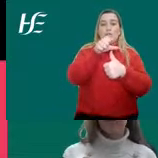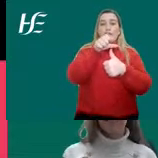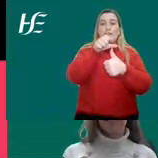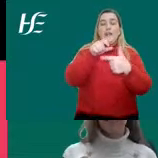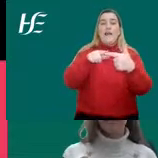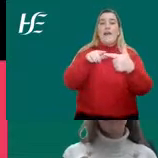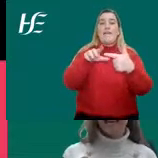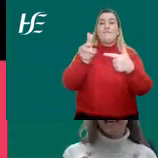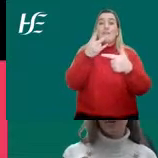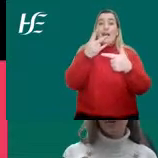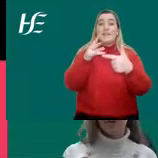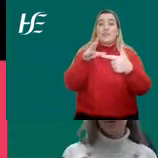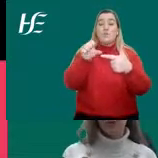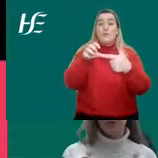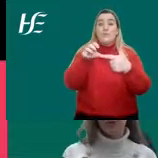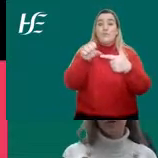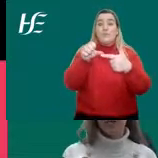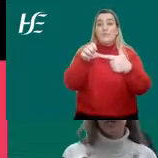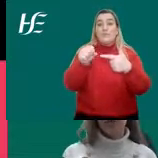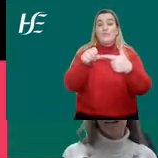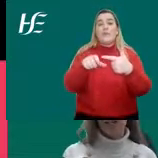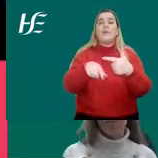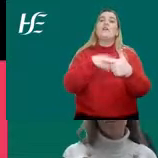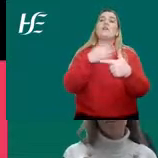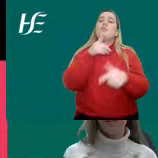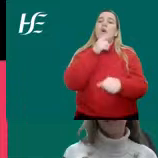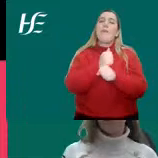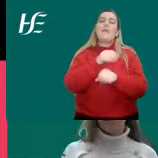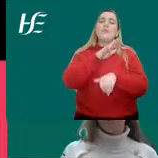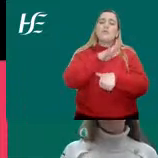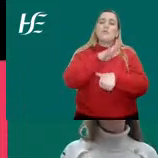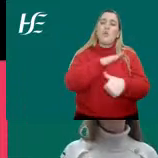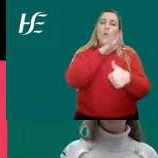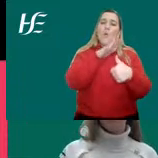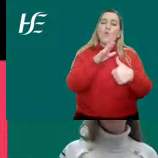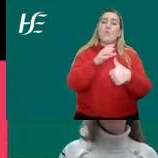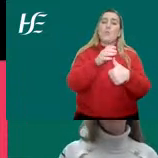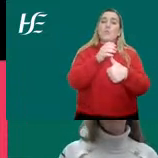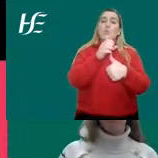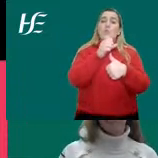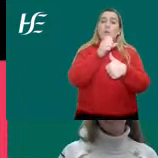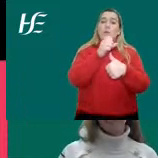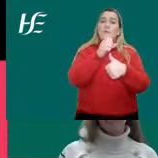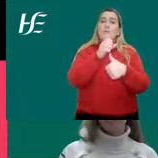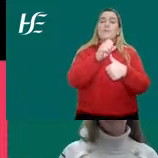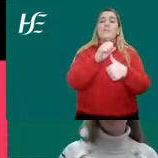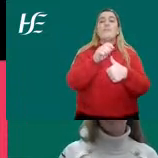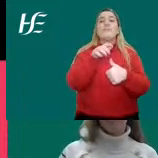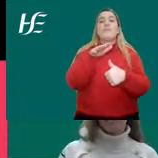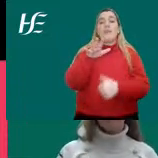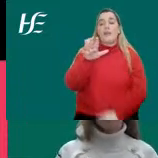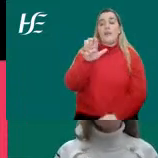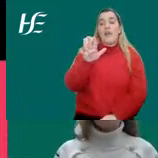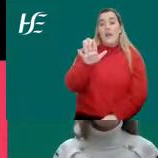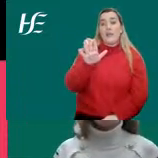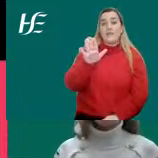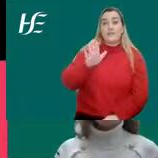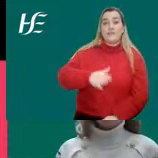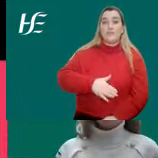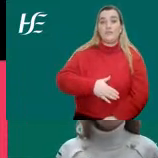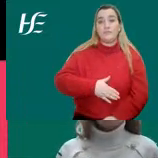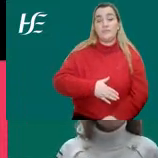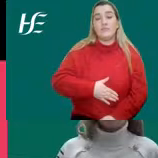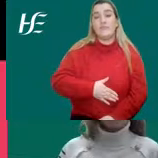squeezes. Let me take you through a slow squeeze contraction. Begin by placing one hand on your tummy and your second